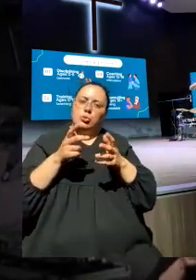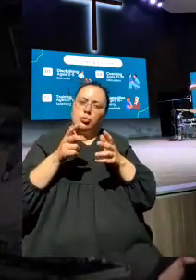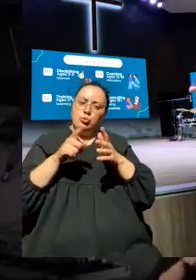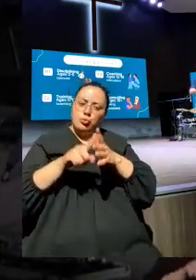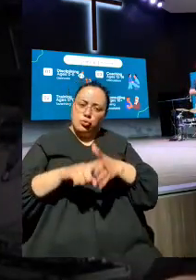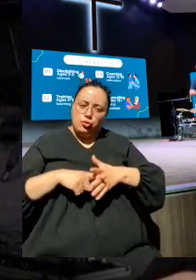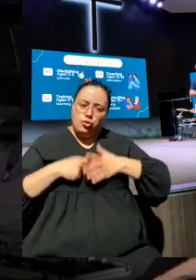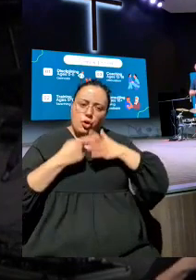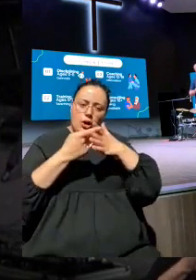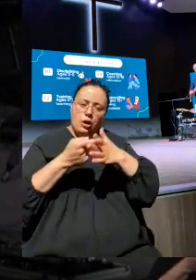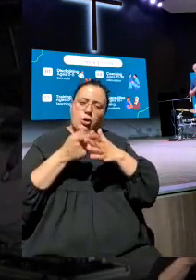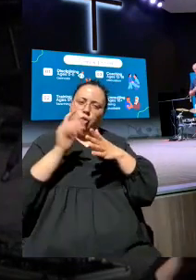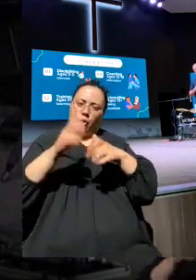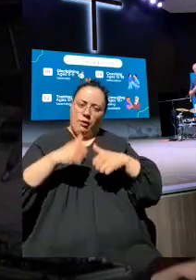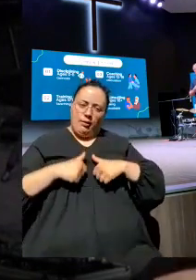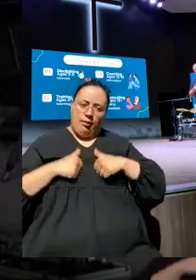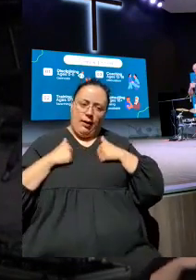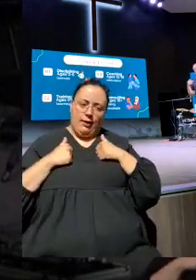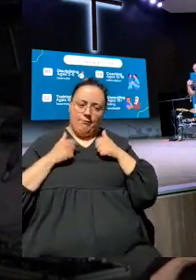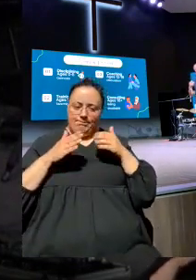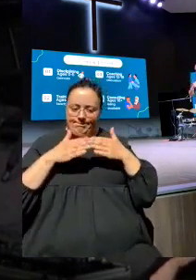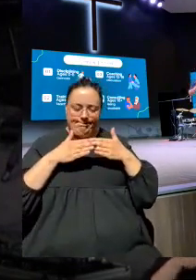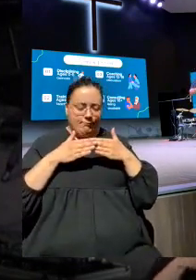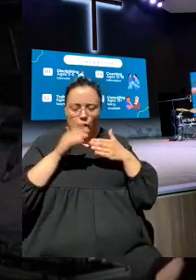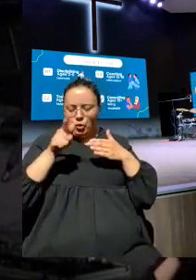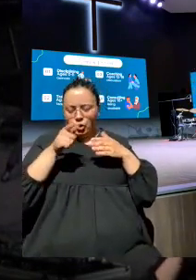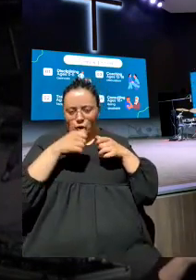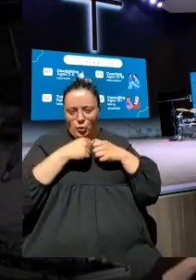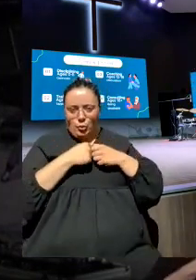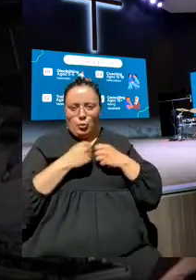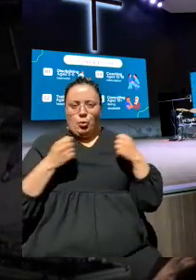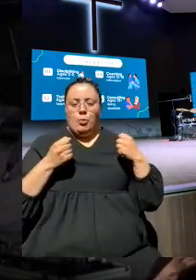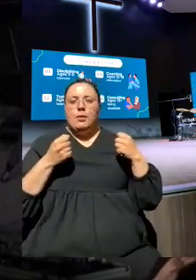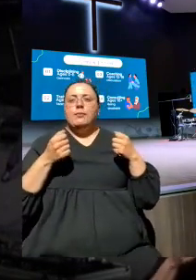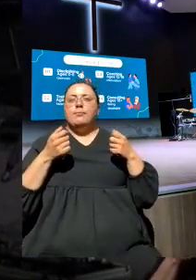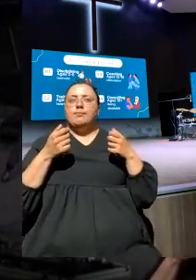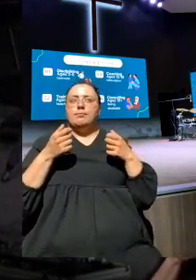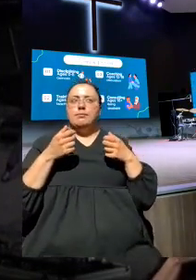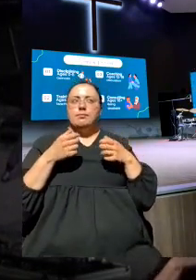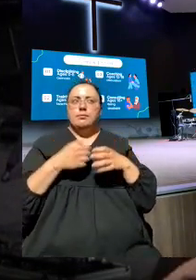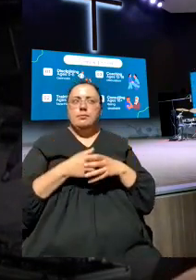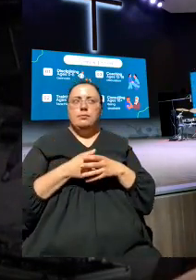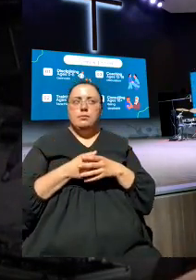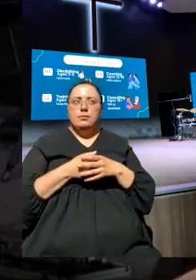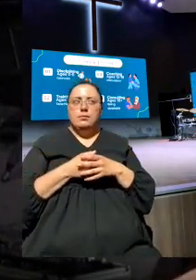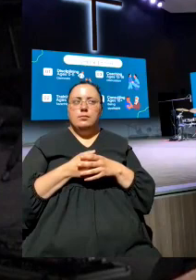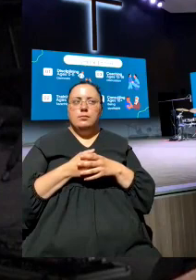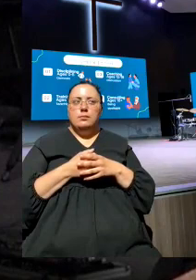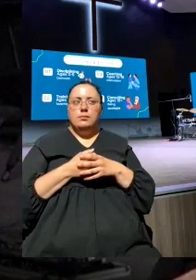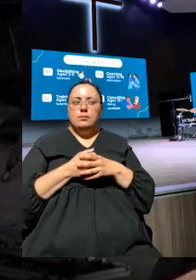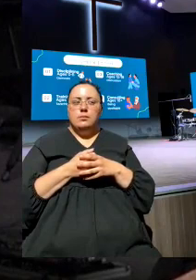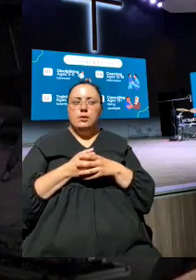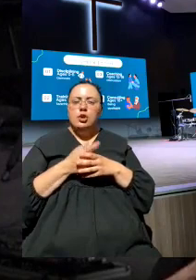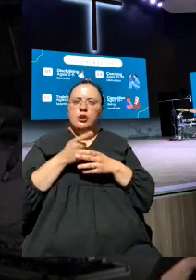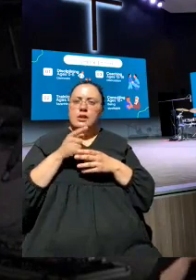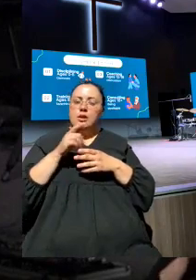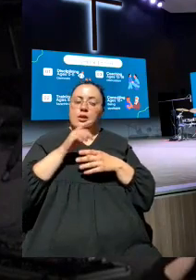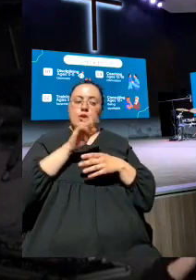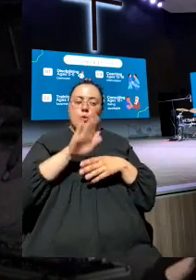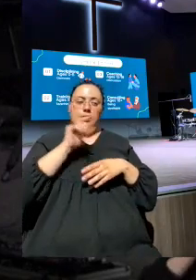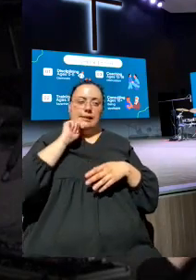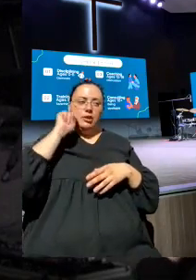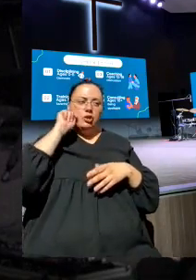other people to teach your kids, your teenagers. Because your teenagers are hitting a place in life where they're starting to think differently about the